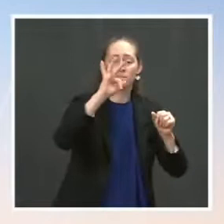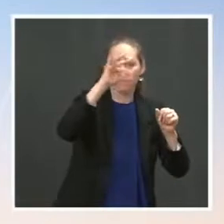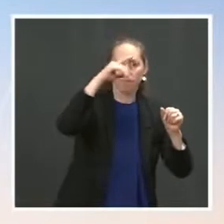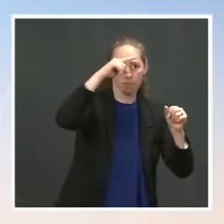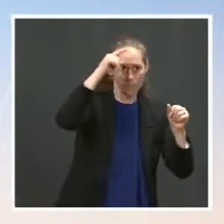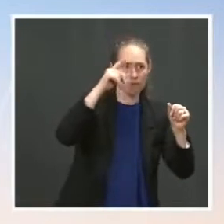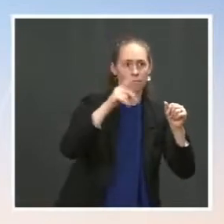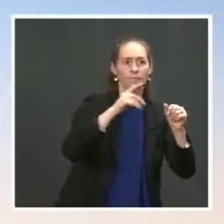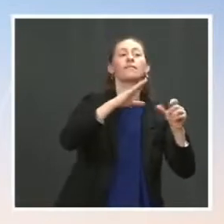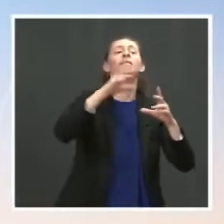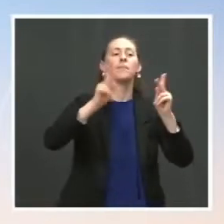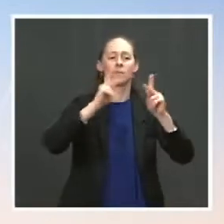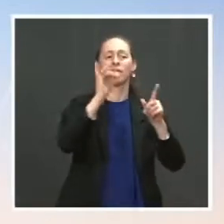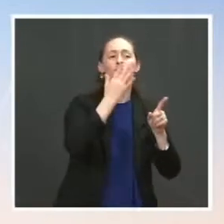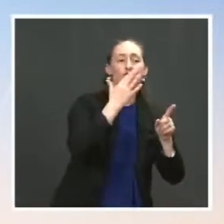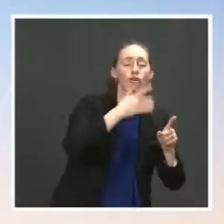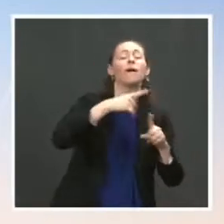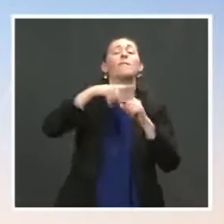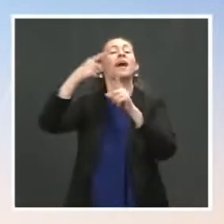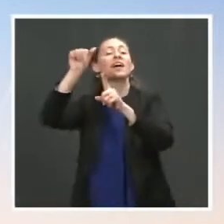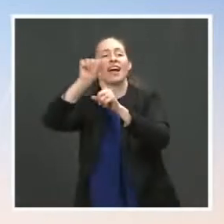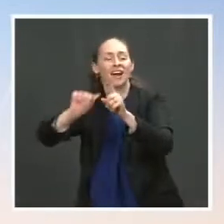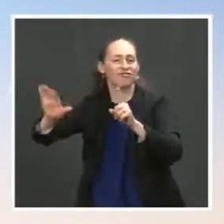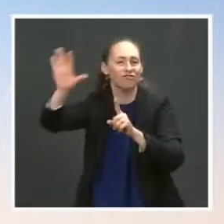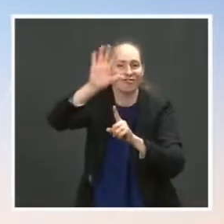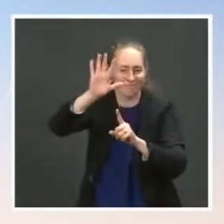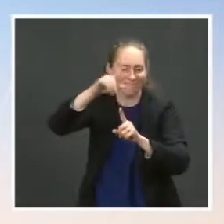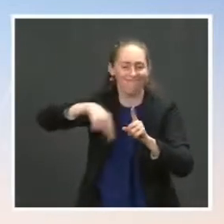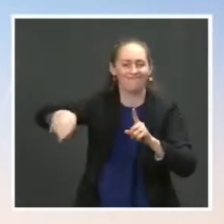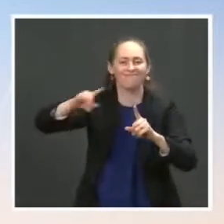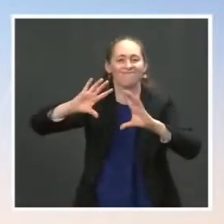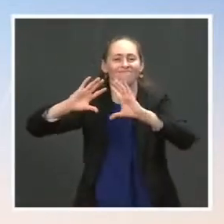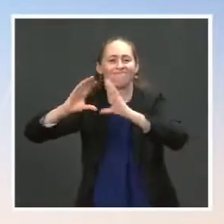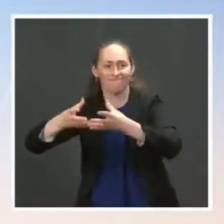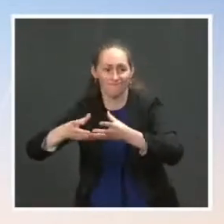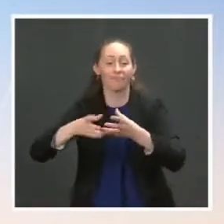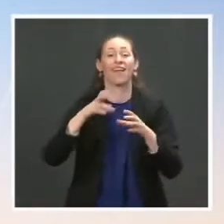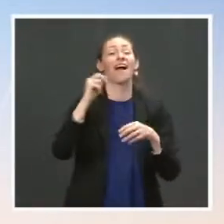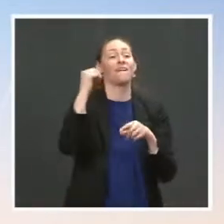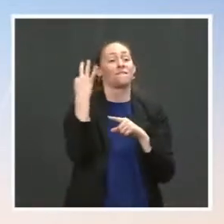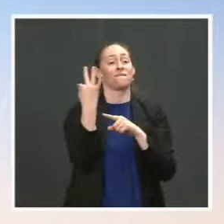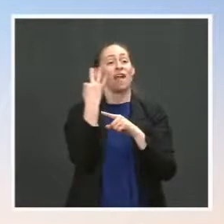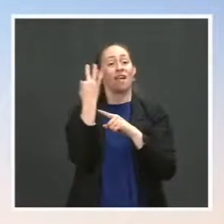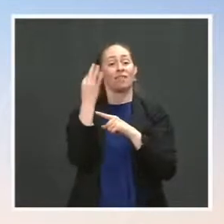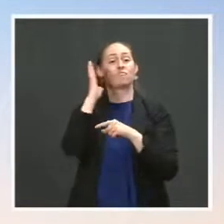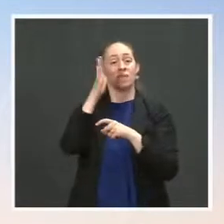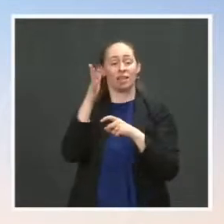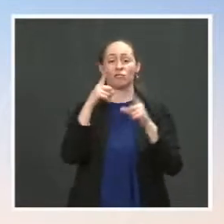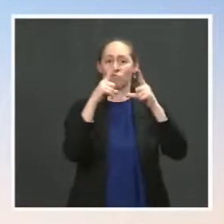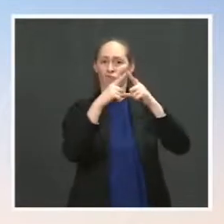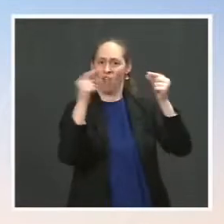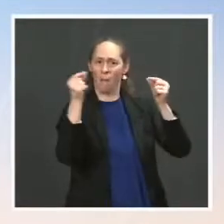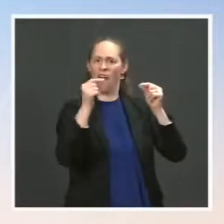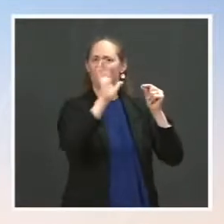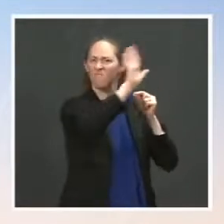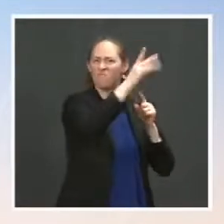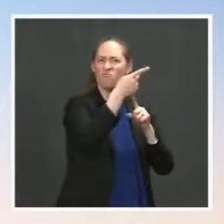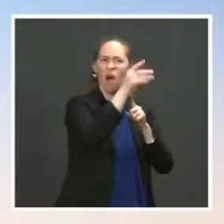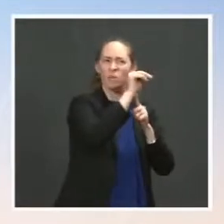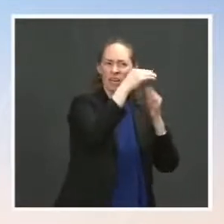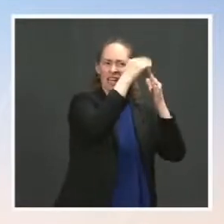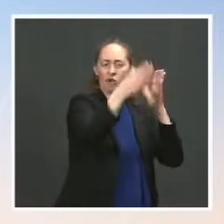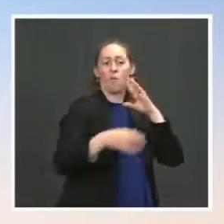American Caucus. And on Friday, the President will welcome the Prime Minister of Japan. As you all already know, this will be the President's first in-person visit with a foreign